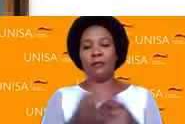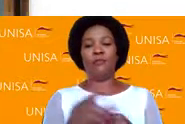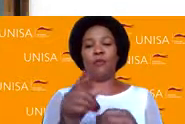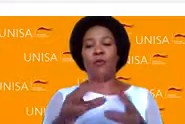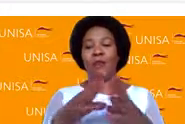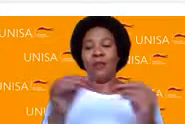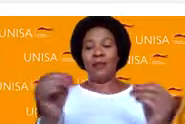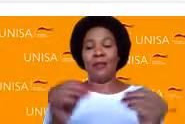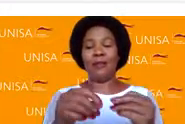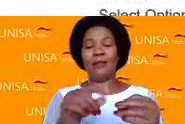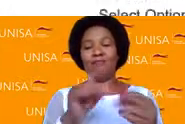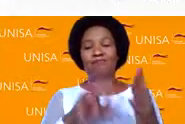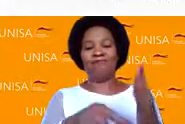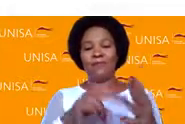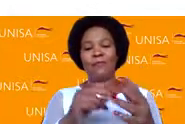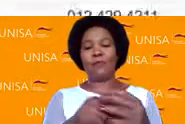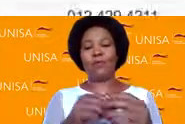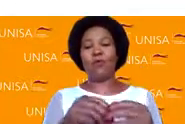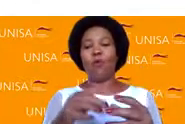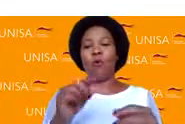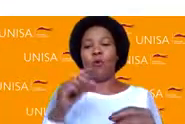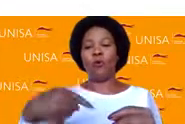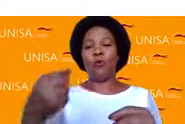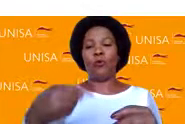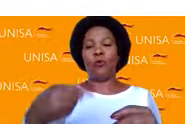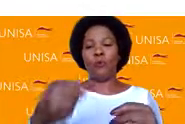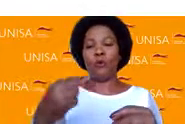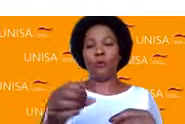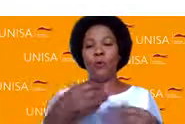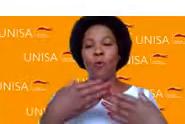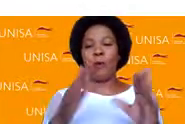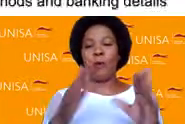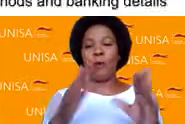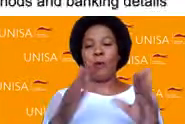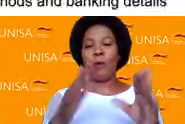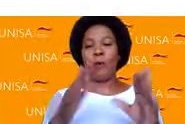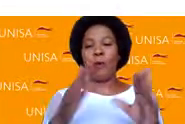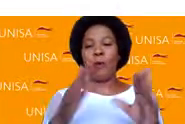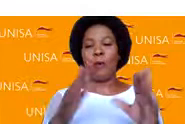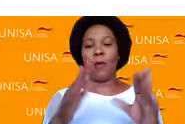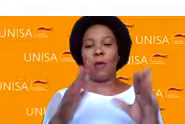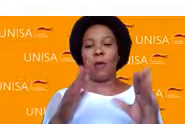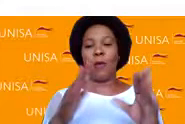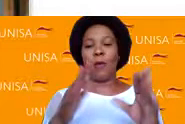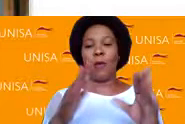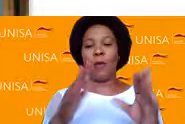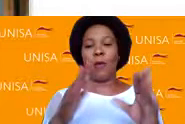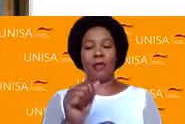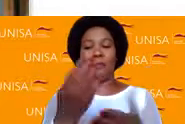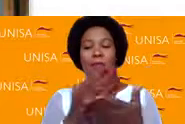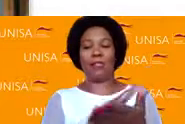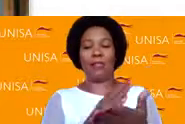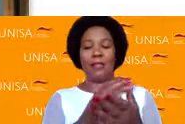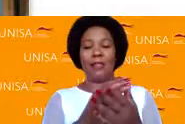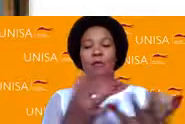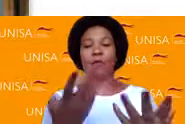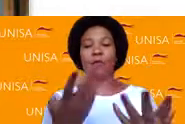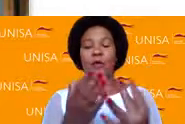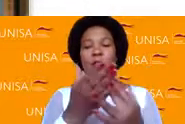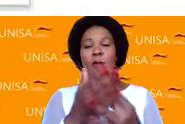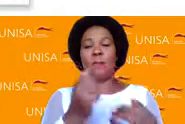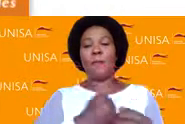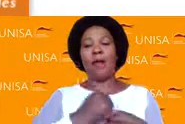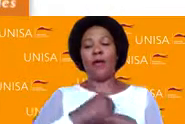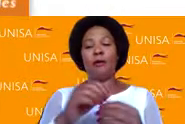this material, always open the official myUnisa page, and from here you log in to your myModules. So this one is